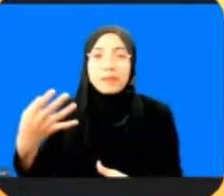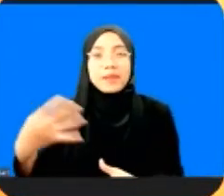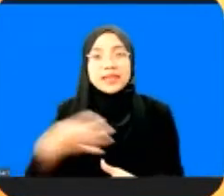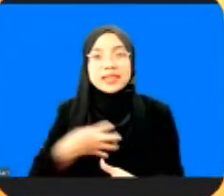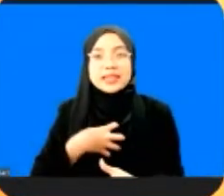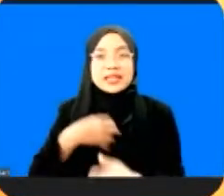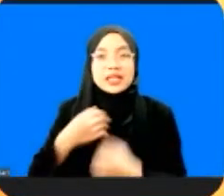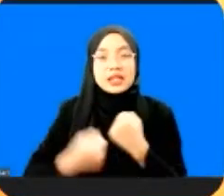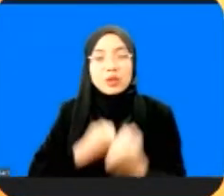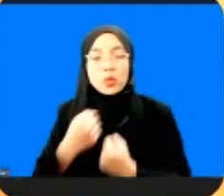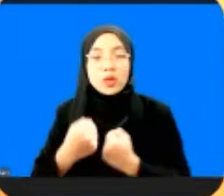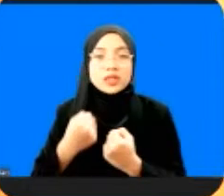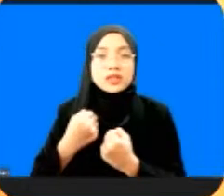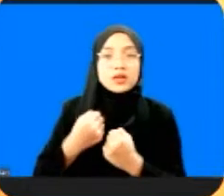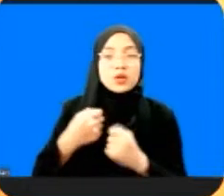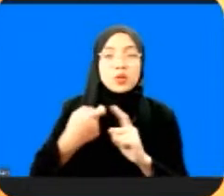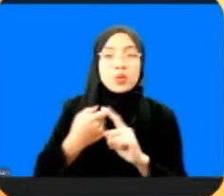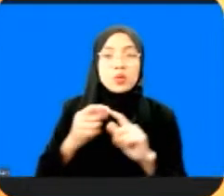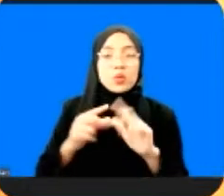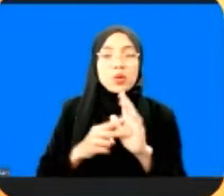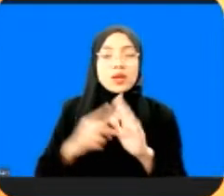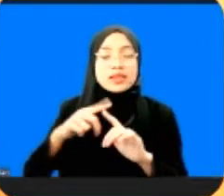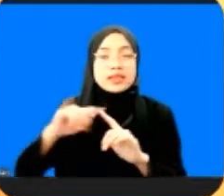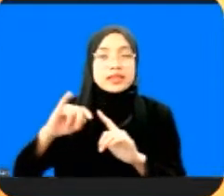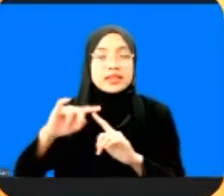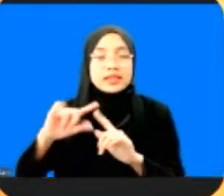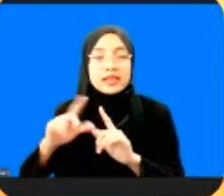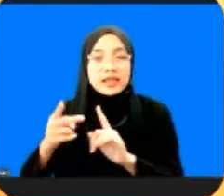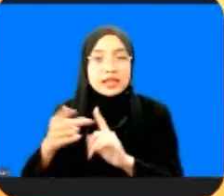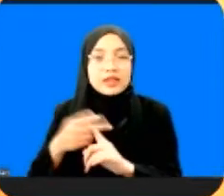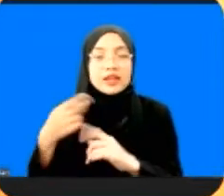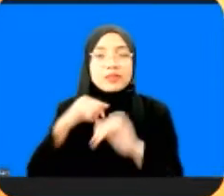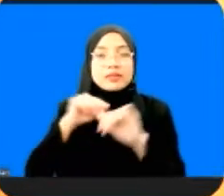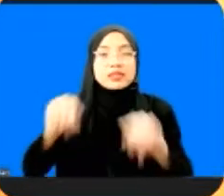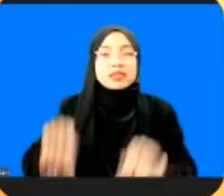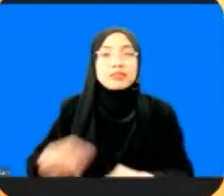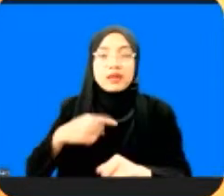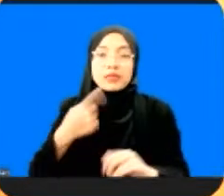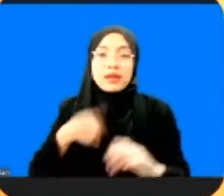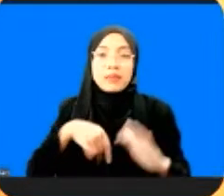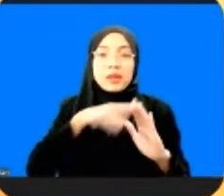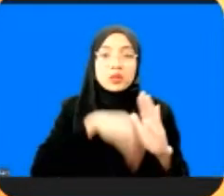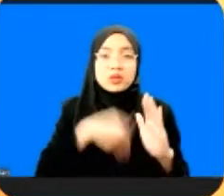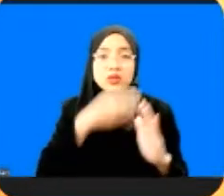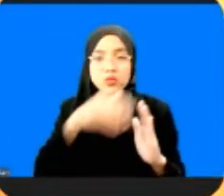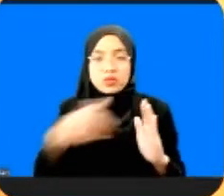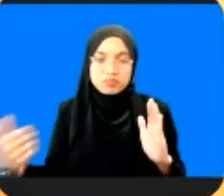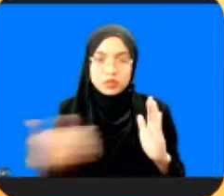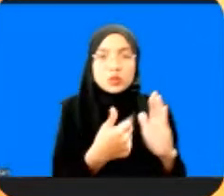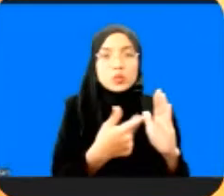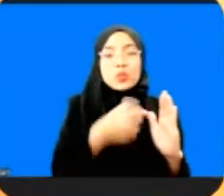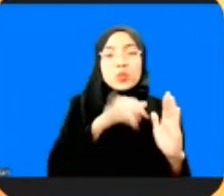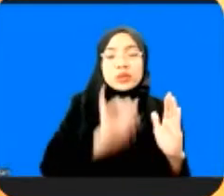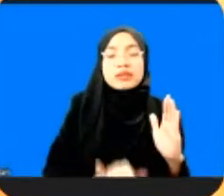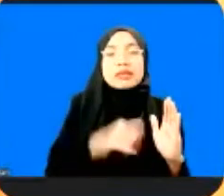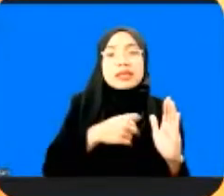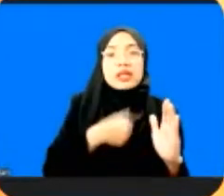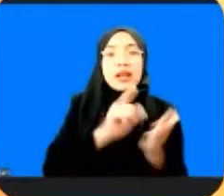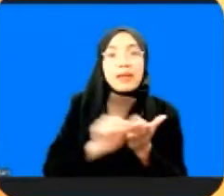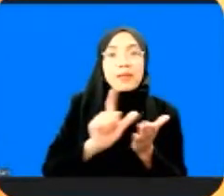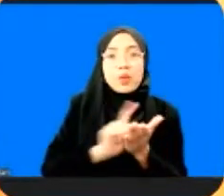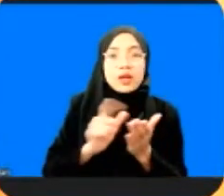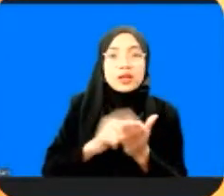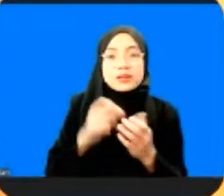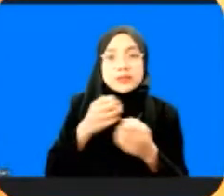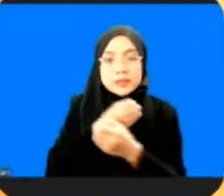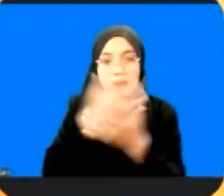And we're complying with that, and we are building the systems to transparently report these things. To the extent that